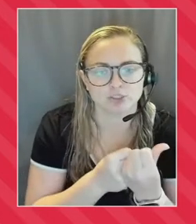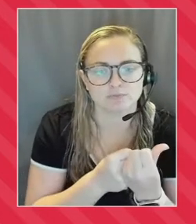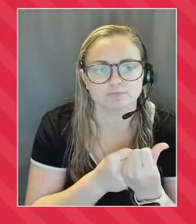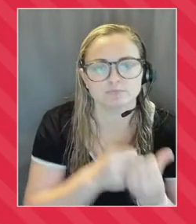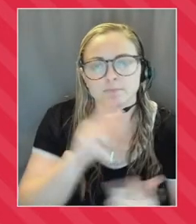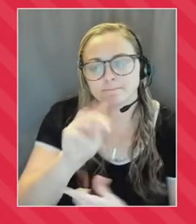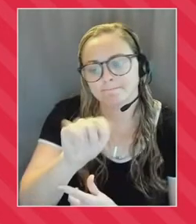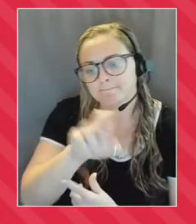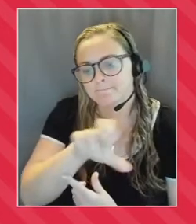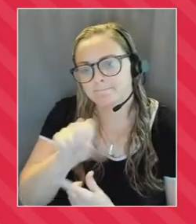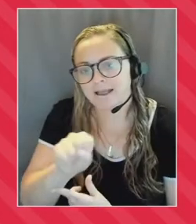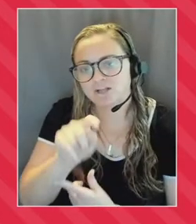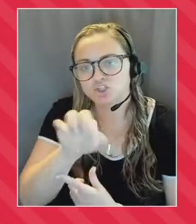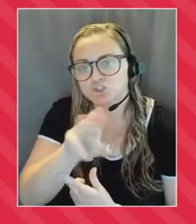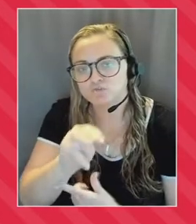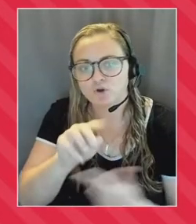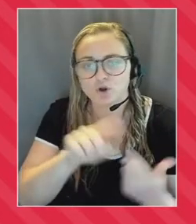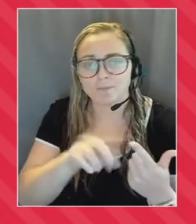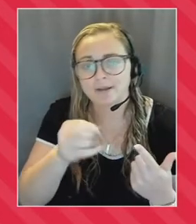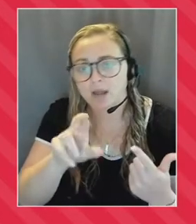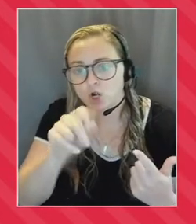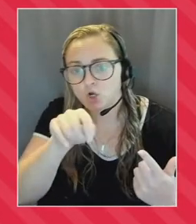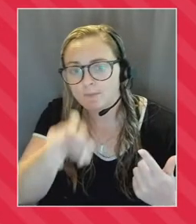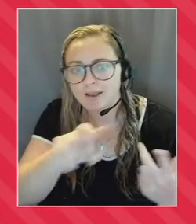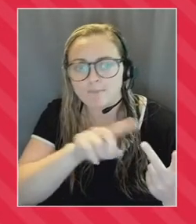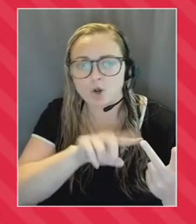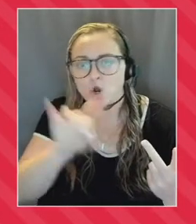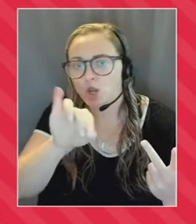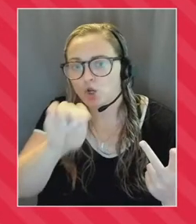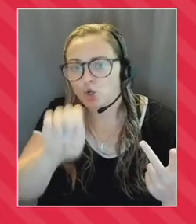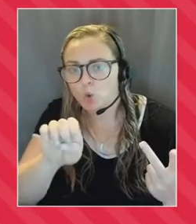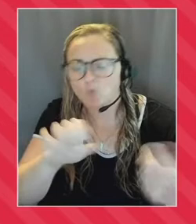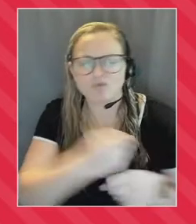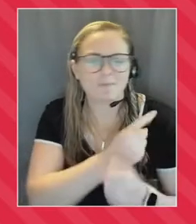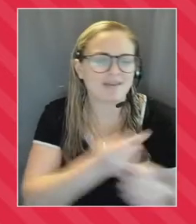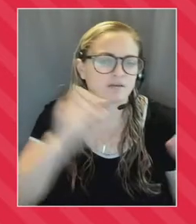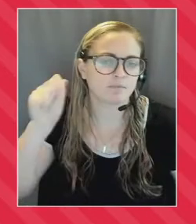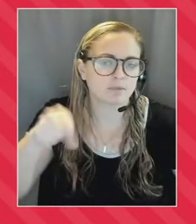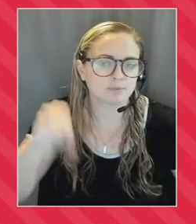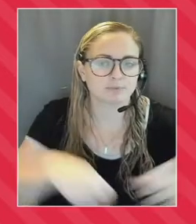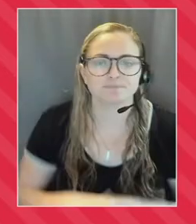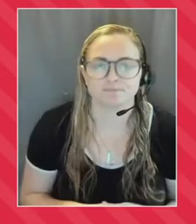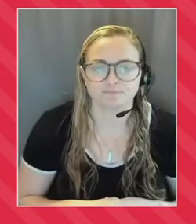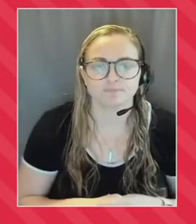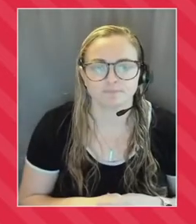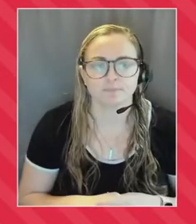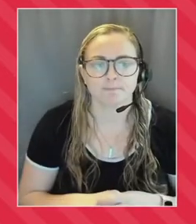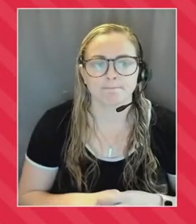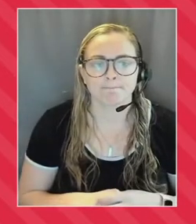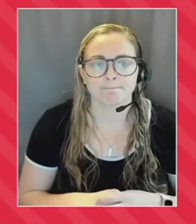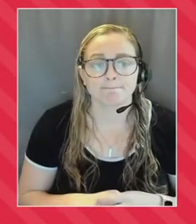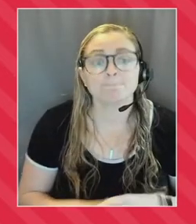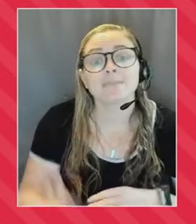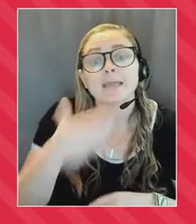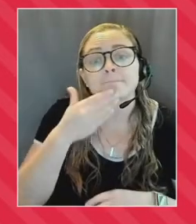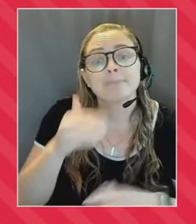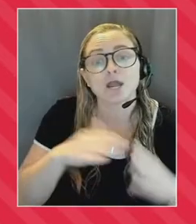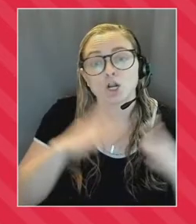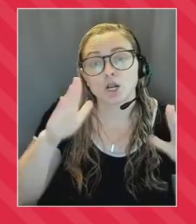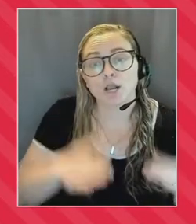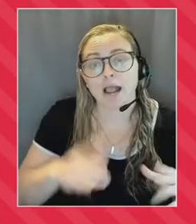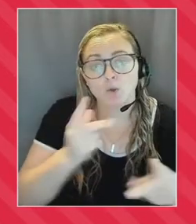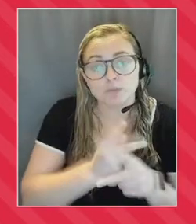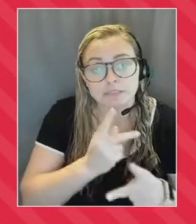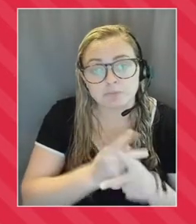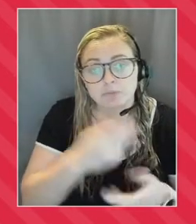Firm, Keurig Dr. Pepper, and Dole for making this event possible. A bit of housekeeping as we get started.